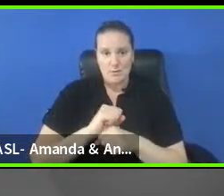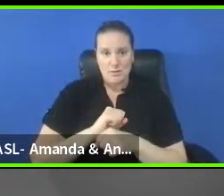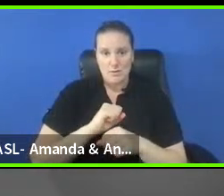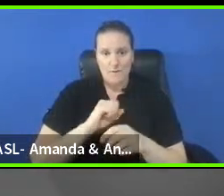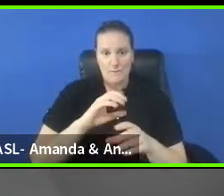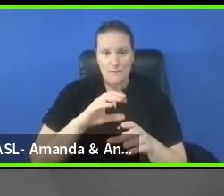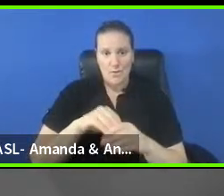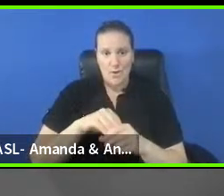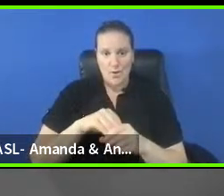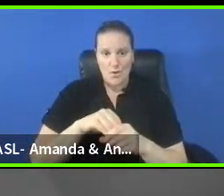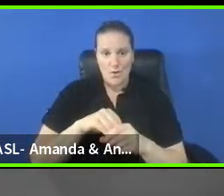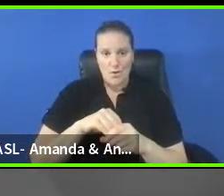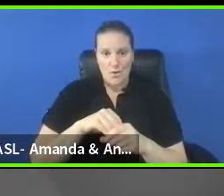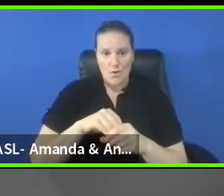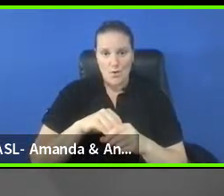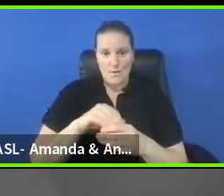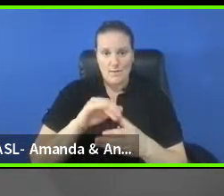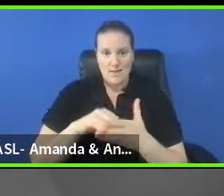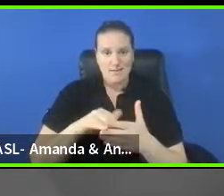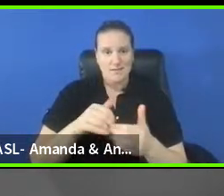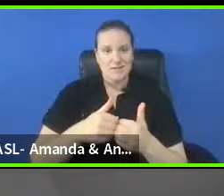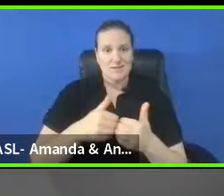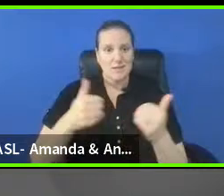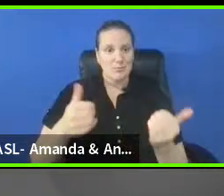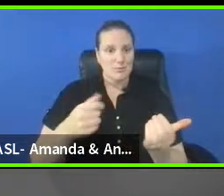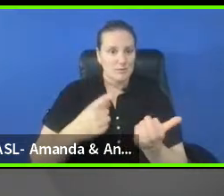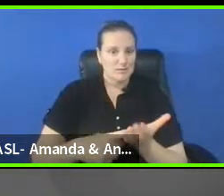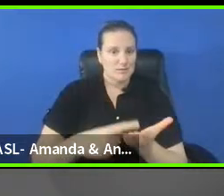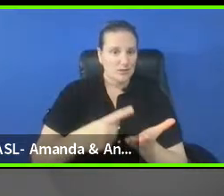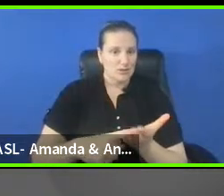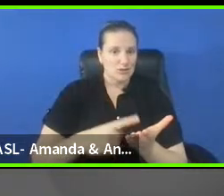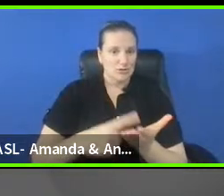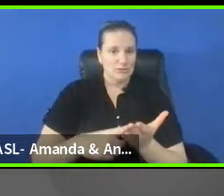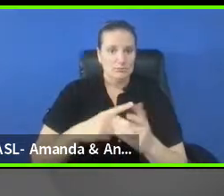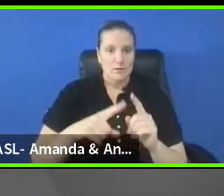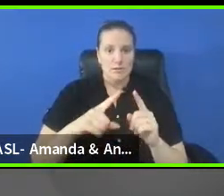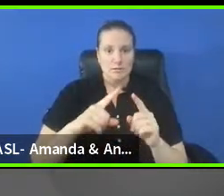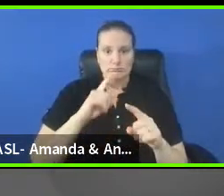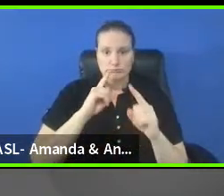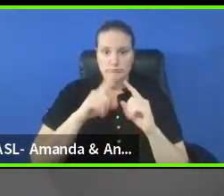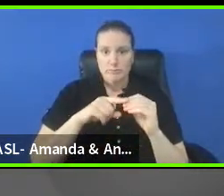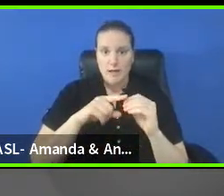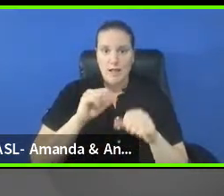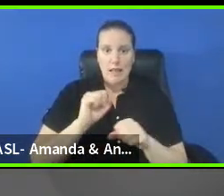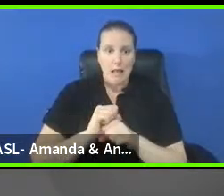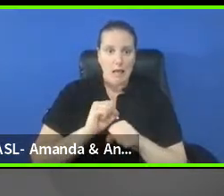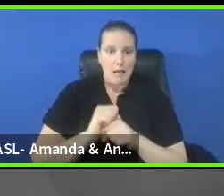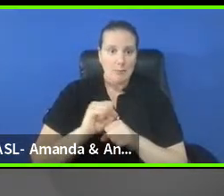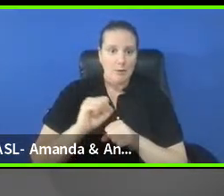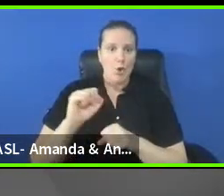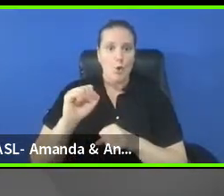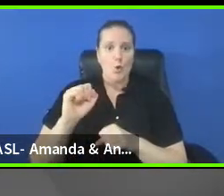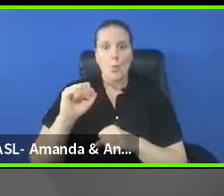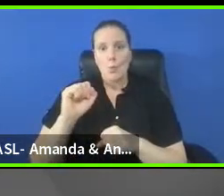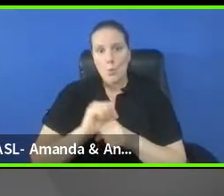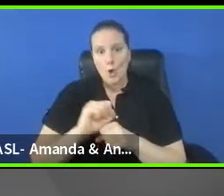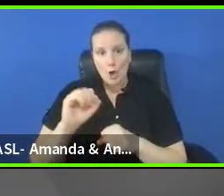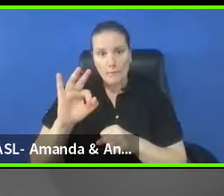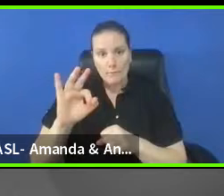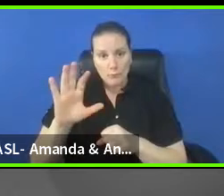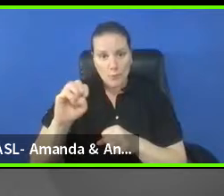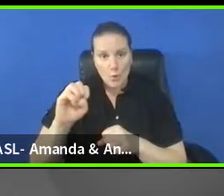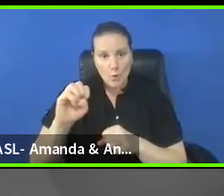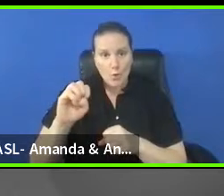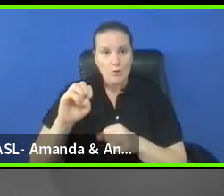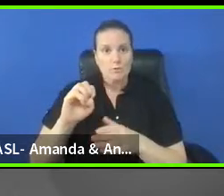a separate discussion, but to talk about labor and workforce. But those are some of the